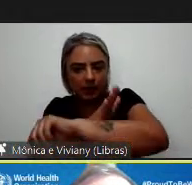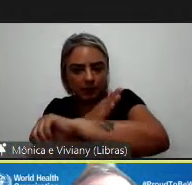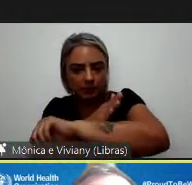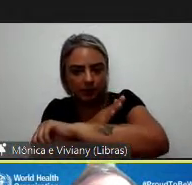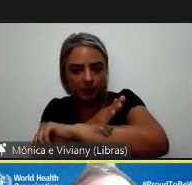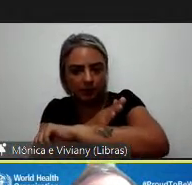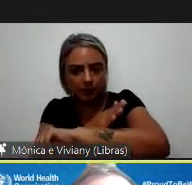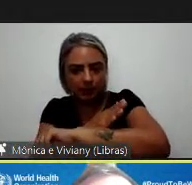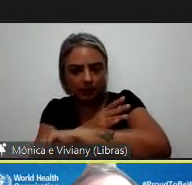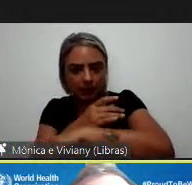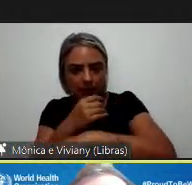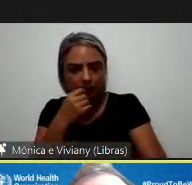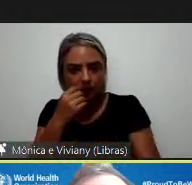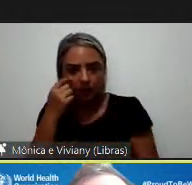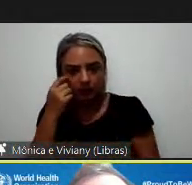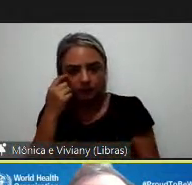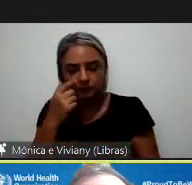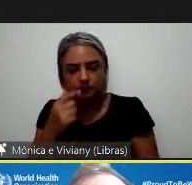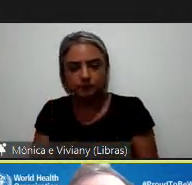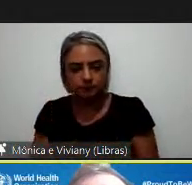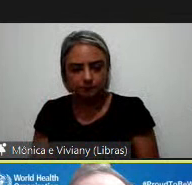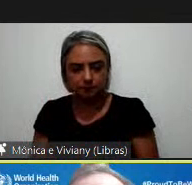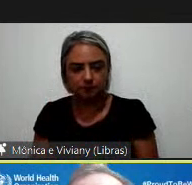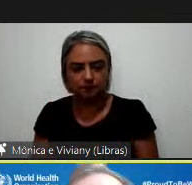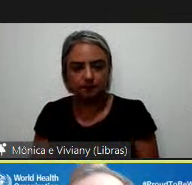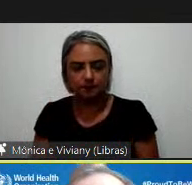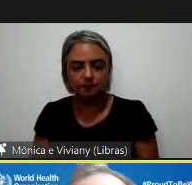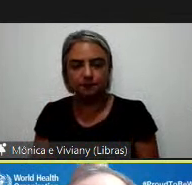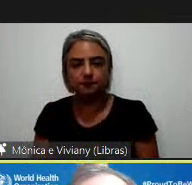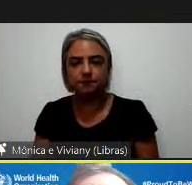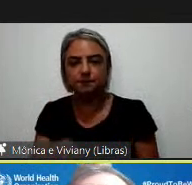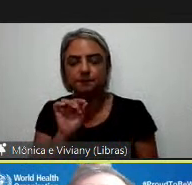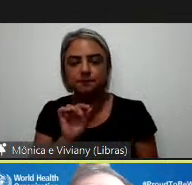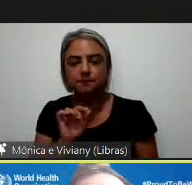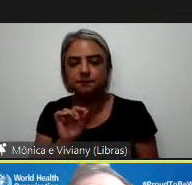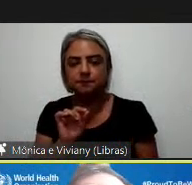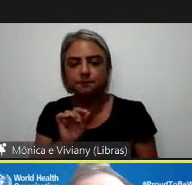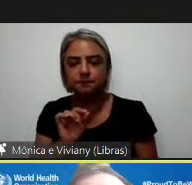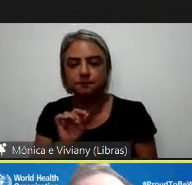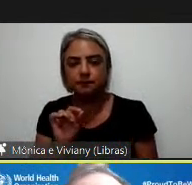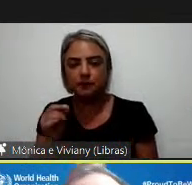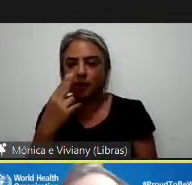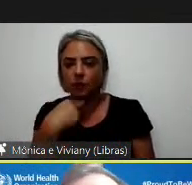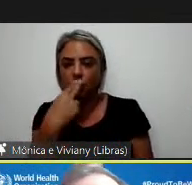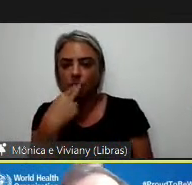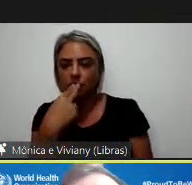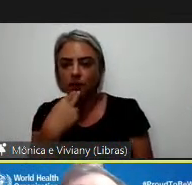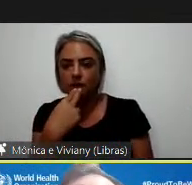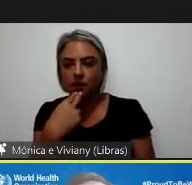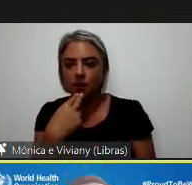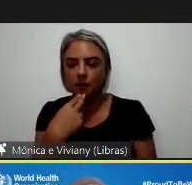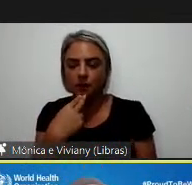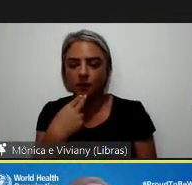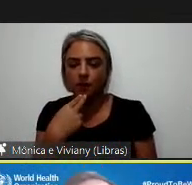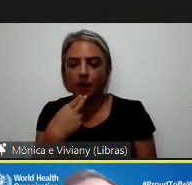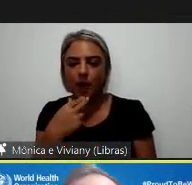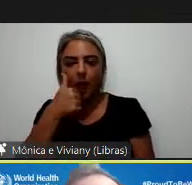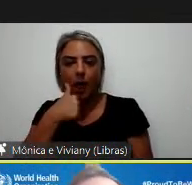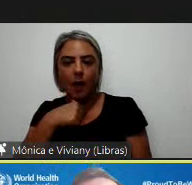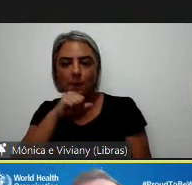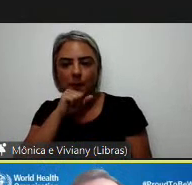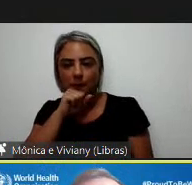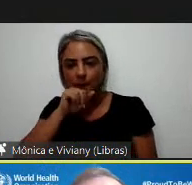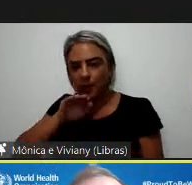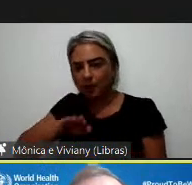the kind of maternal, infant, and young child nutrition training is not there for all professionals. So even if we